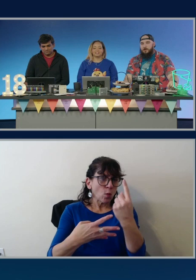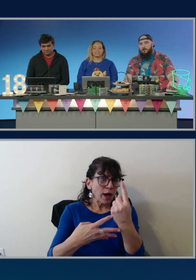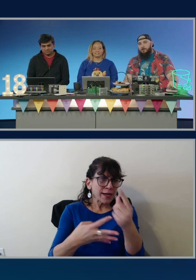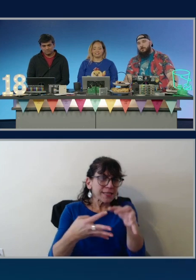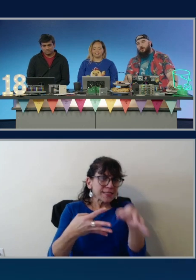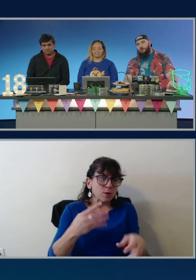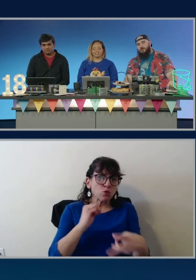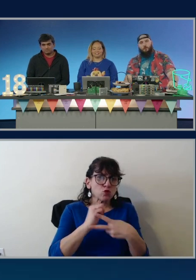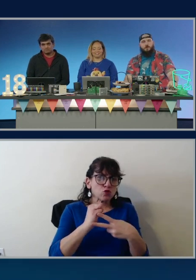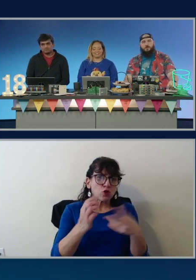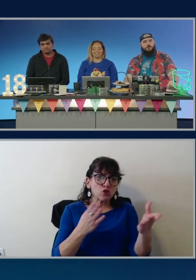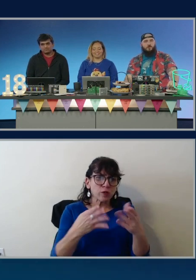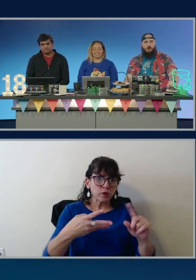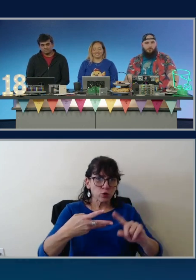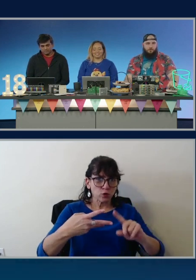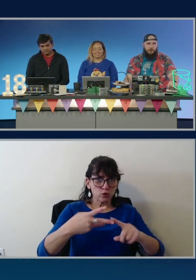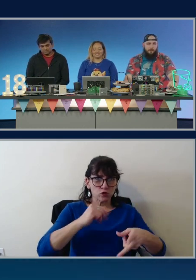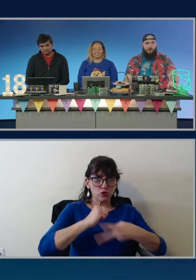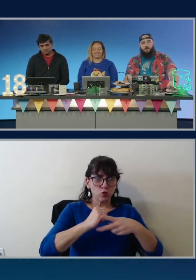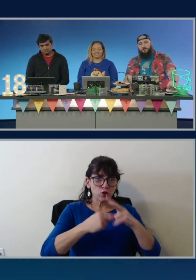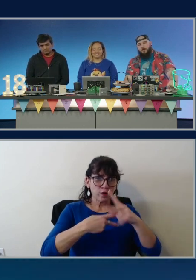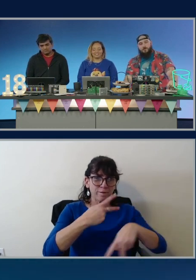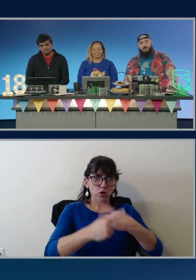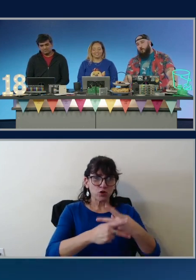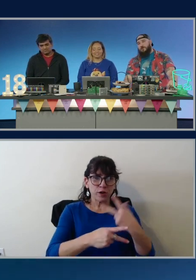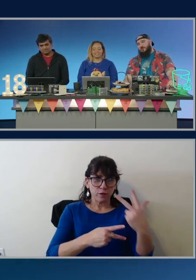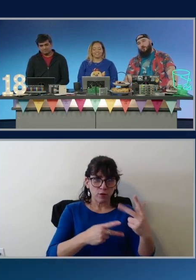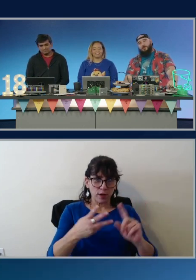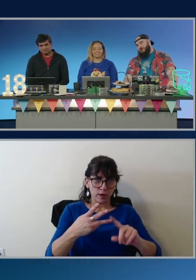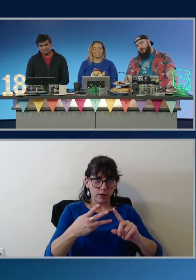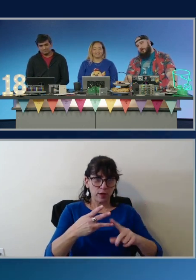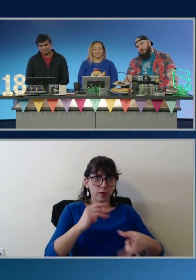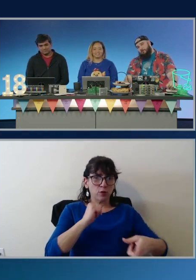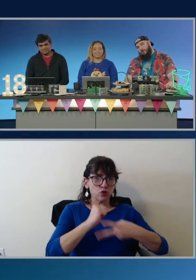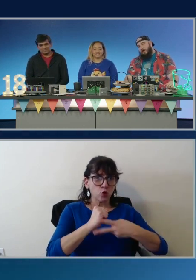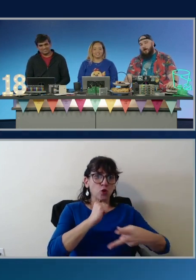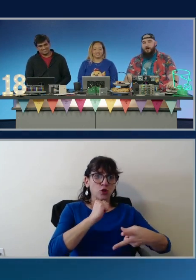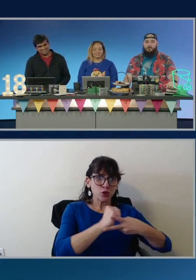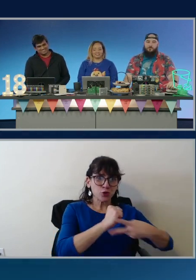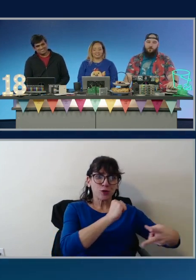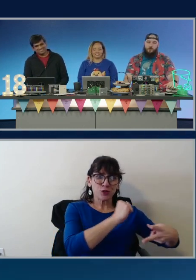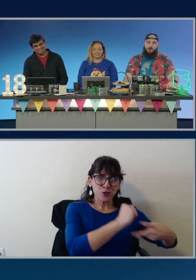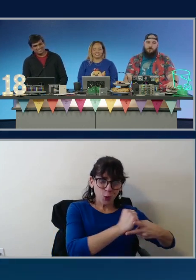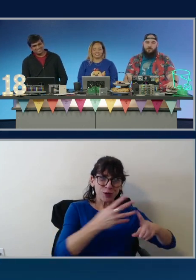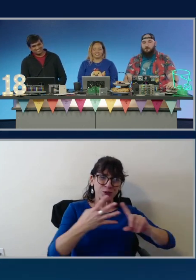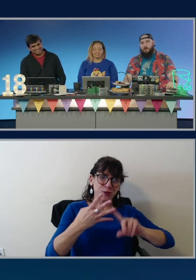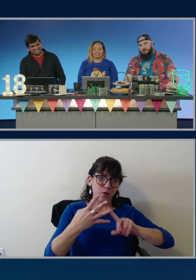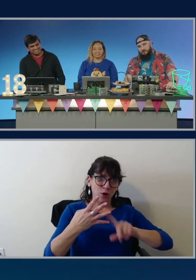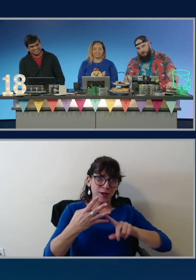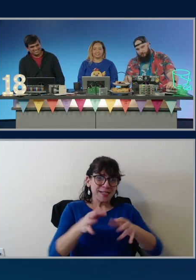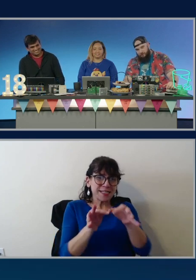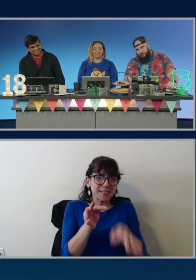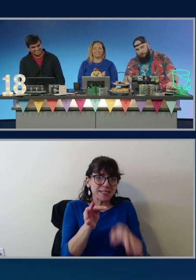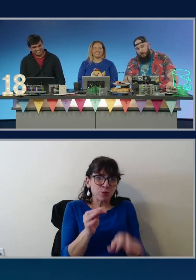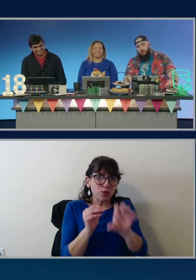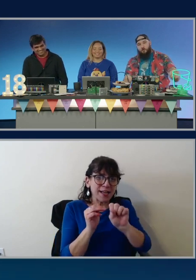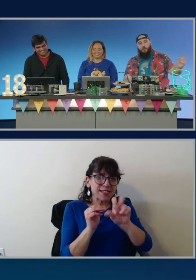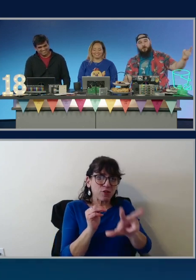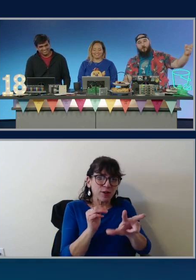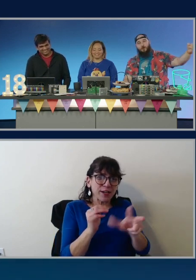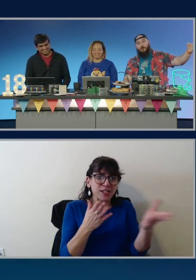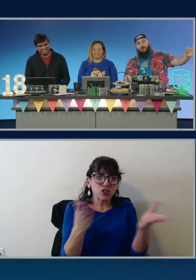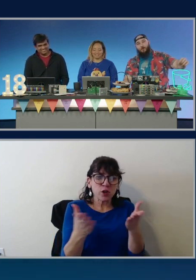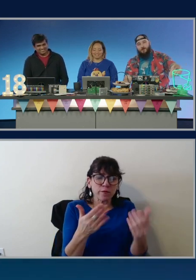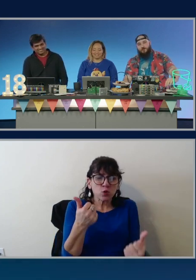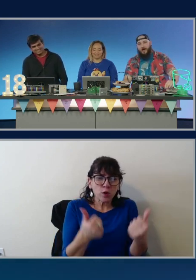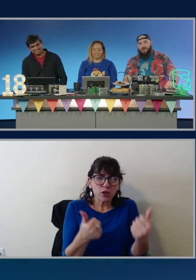service. Number 2, storage version 3. Number 3, storage. And number 4, simple S3 service. Put 1,